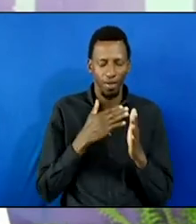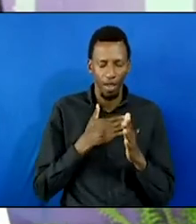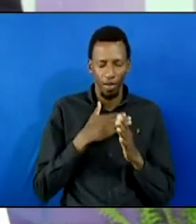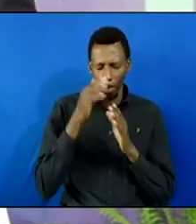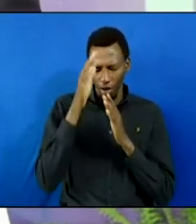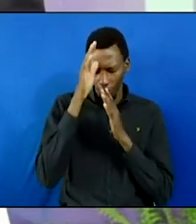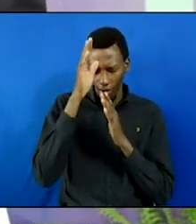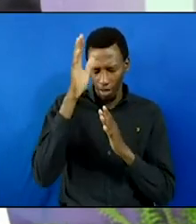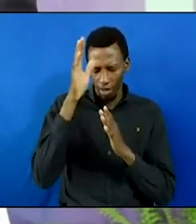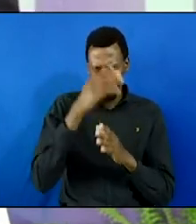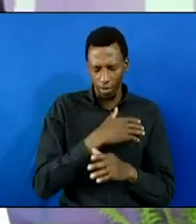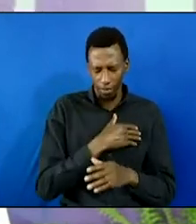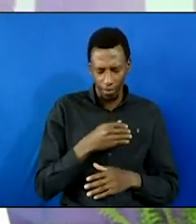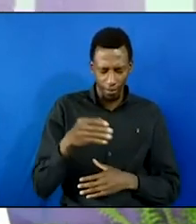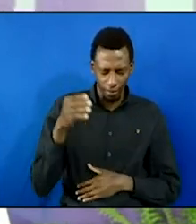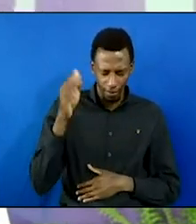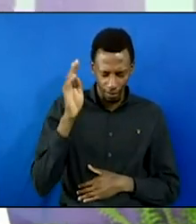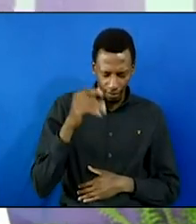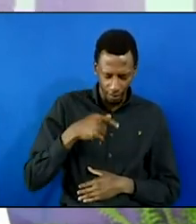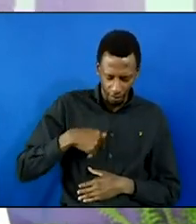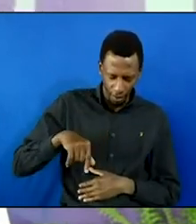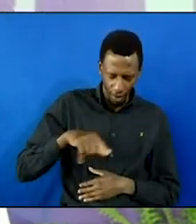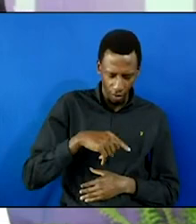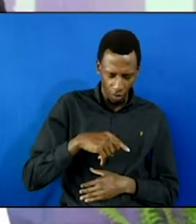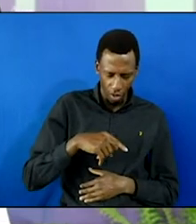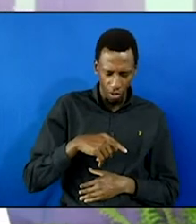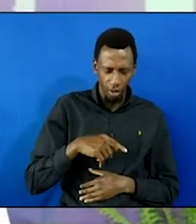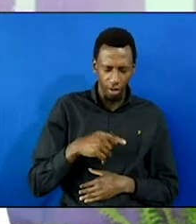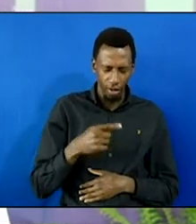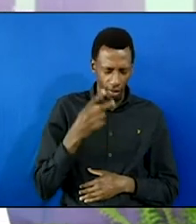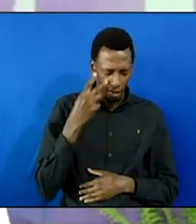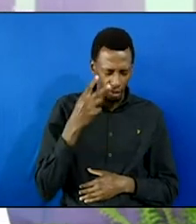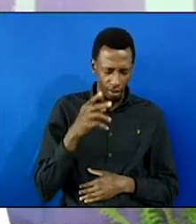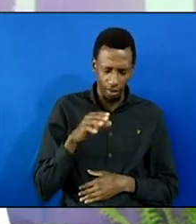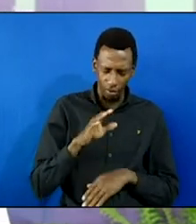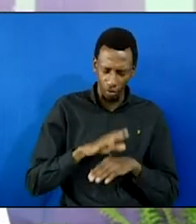Our Father and God, we count it a privilege